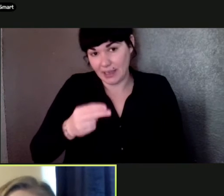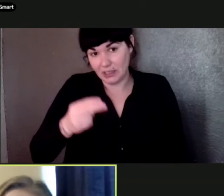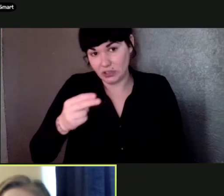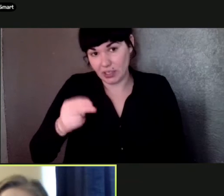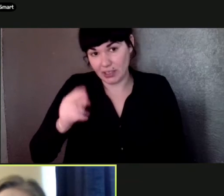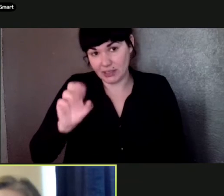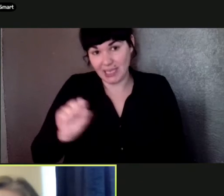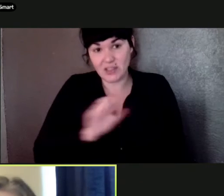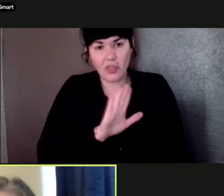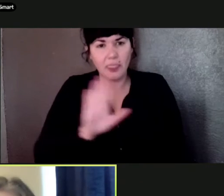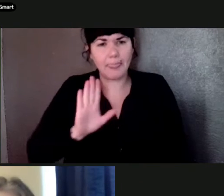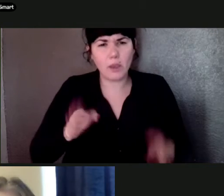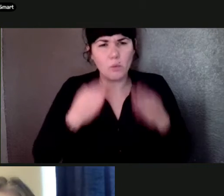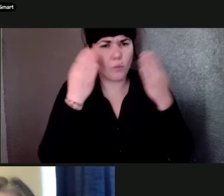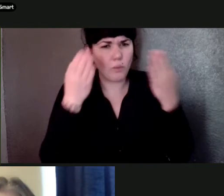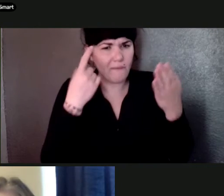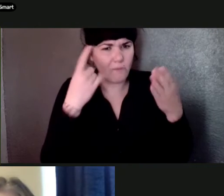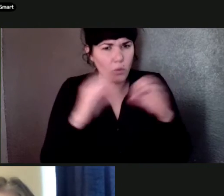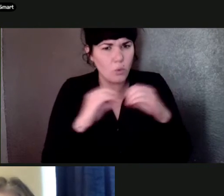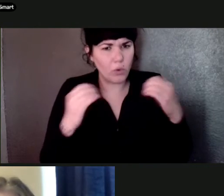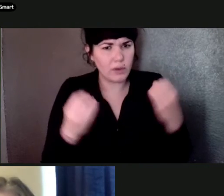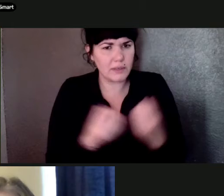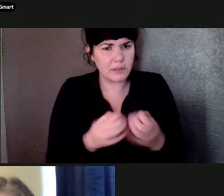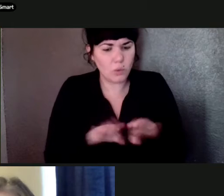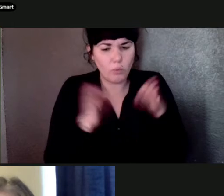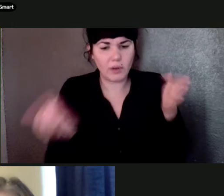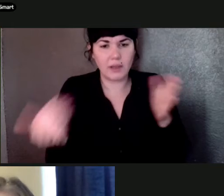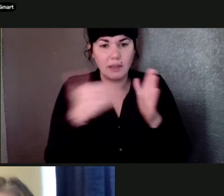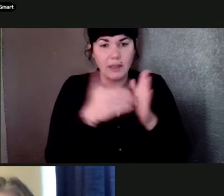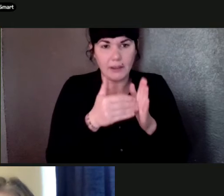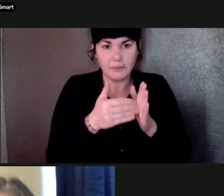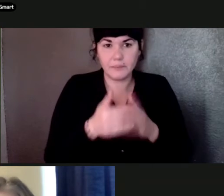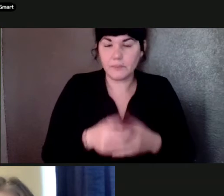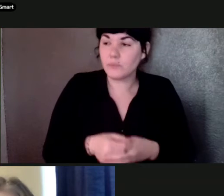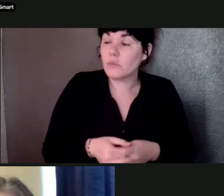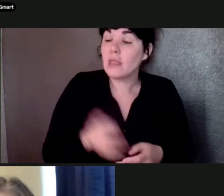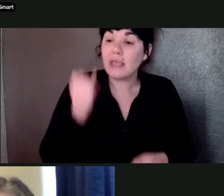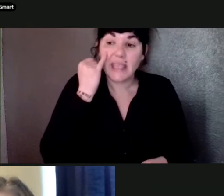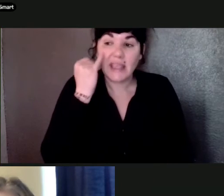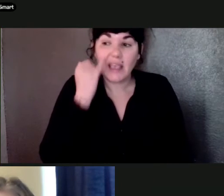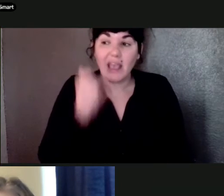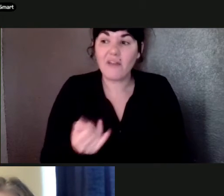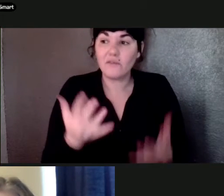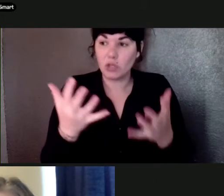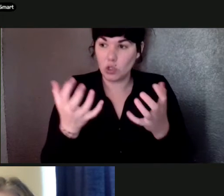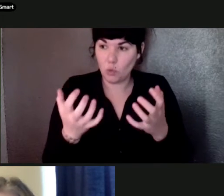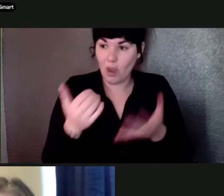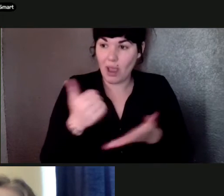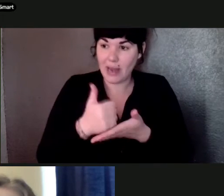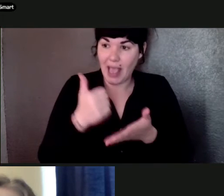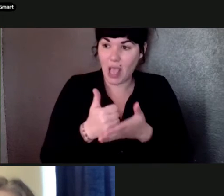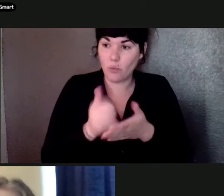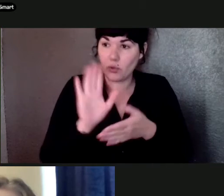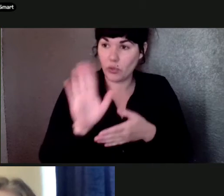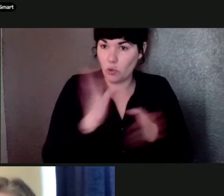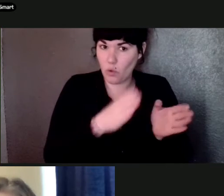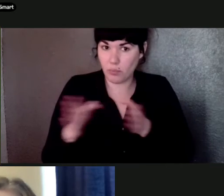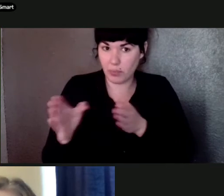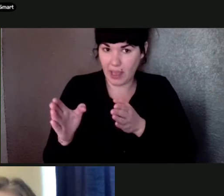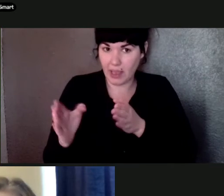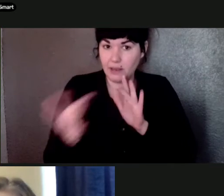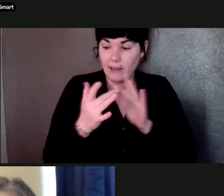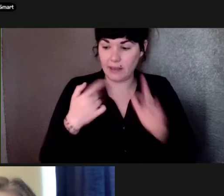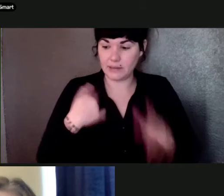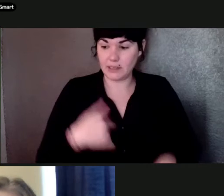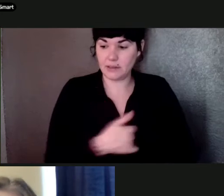reopening? So, I'd reach out if you want to help with your reopening plan. Reach out to us at the health department. The MIOSHA is also a